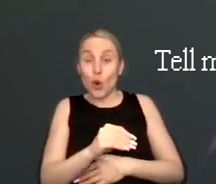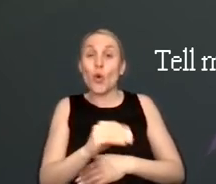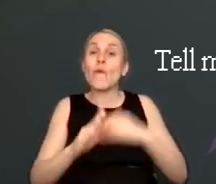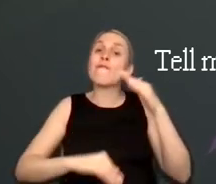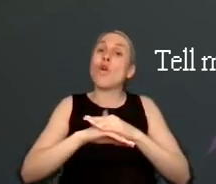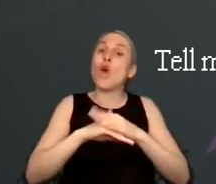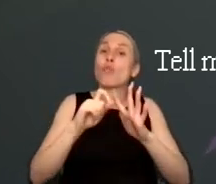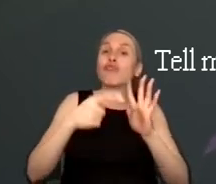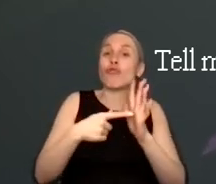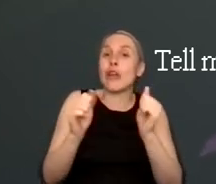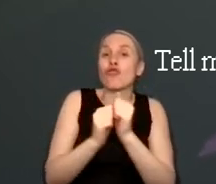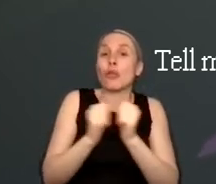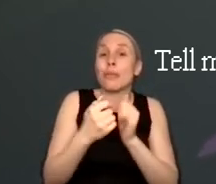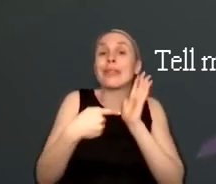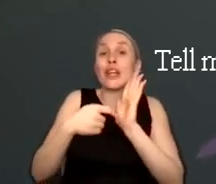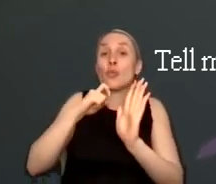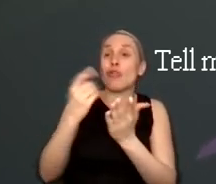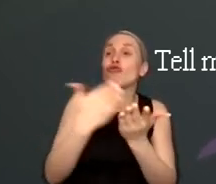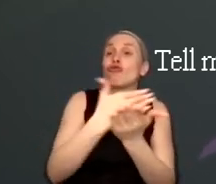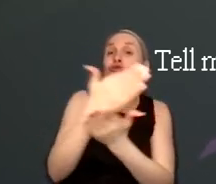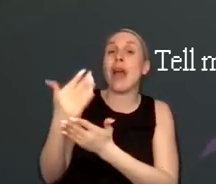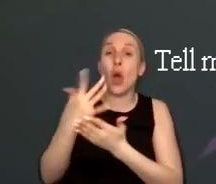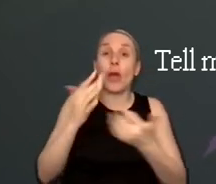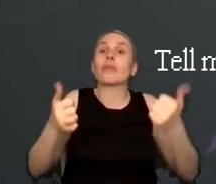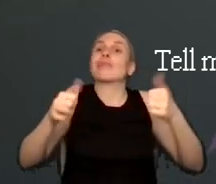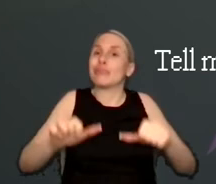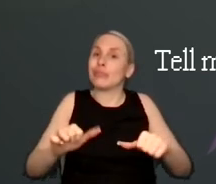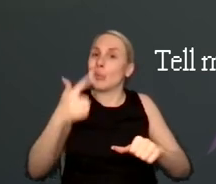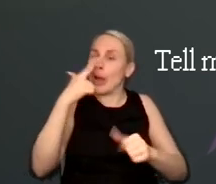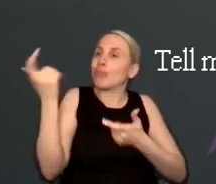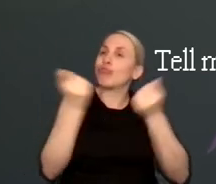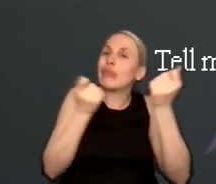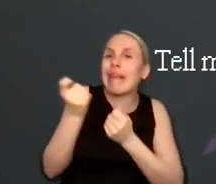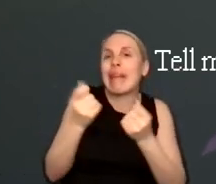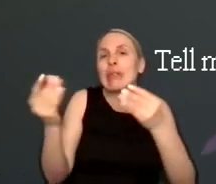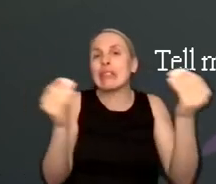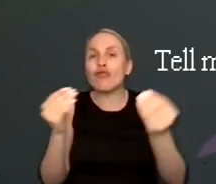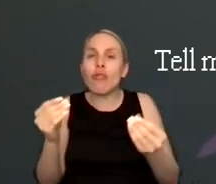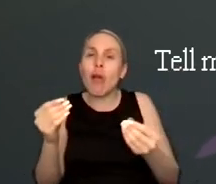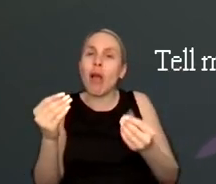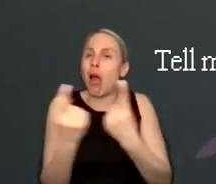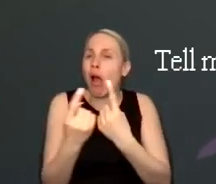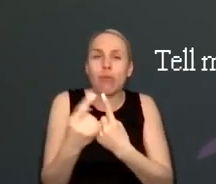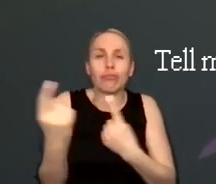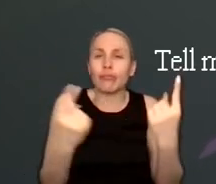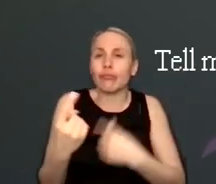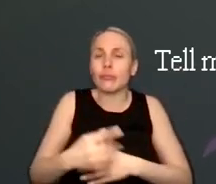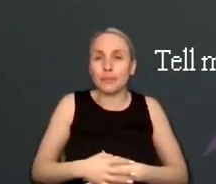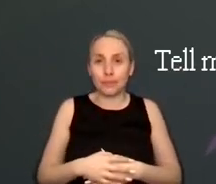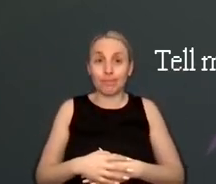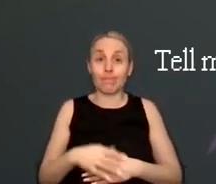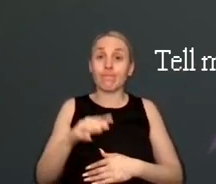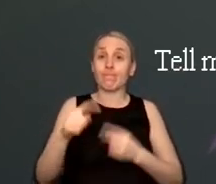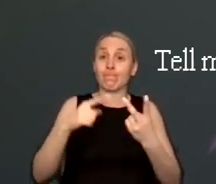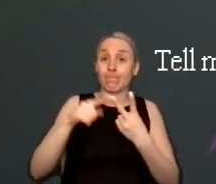own materials that way as well. Yeah. Yeah. Yeah. And I want to hear also if you guys think this would be helpful for